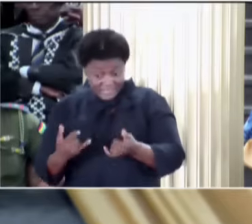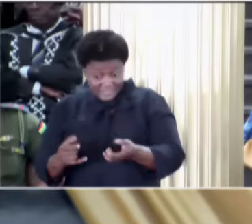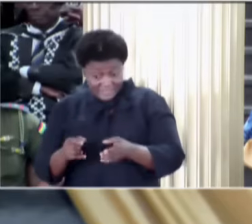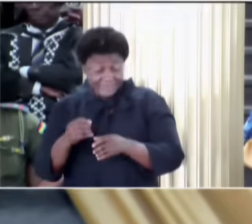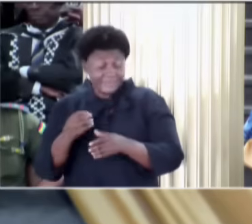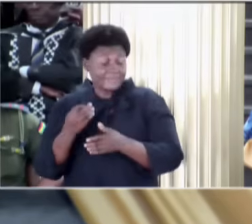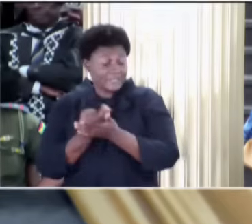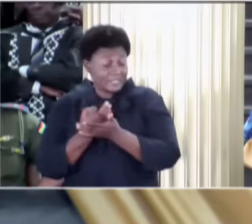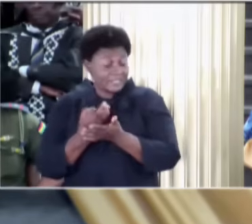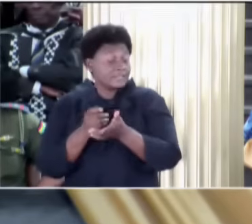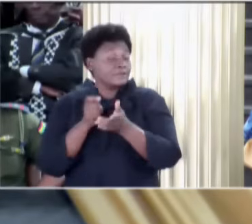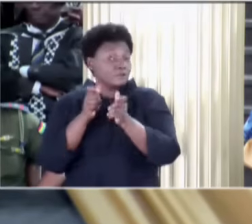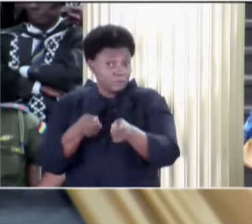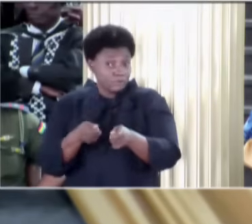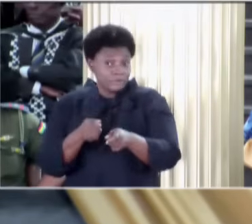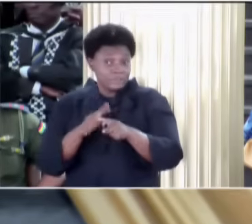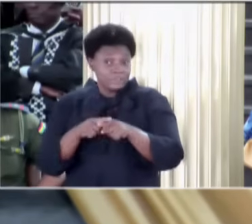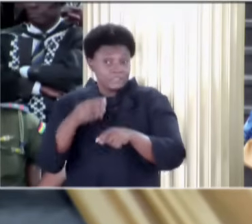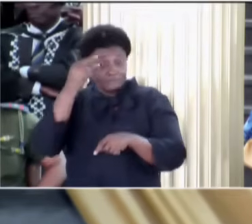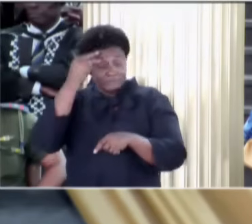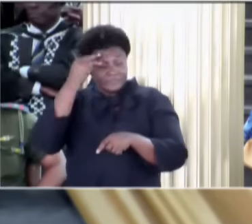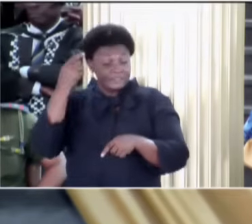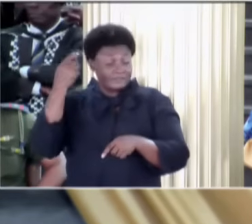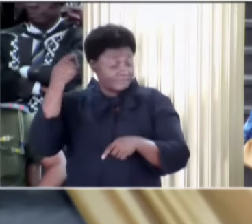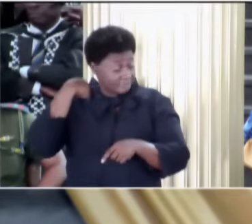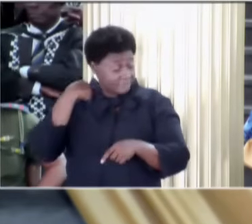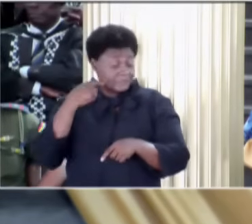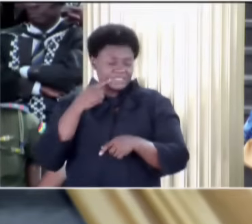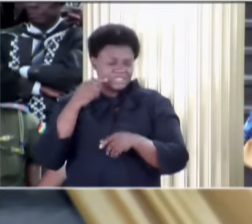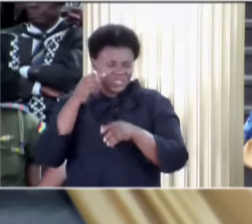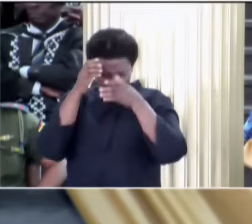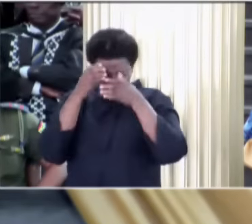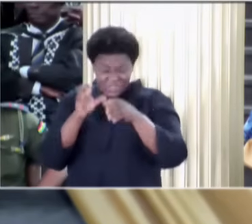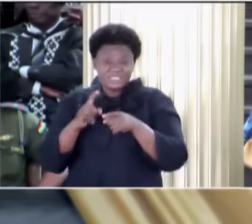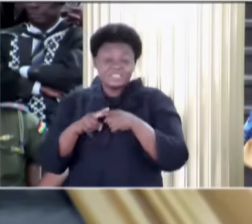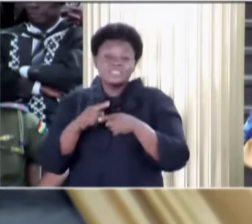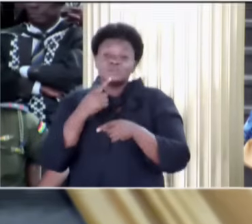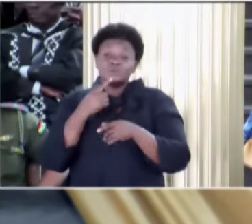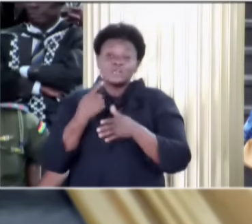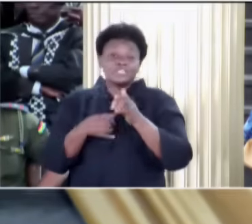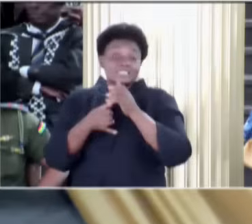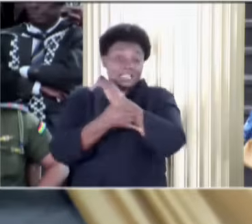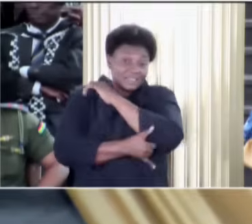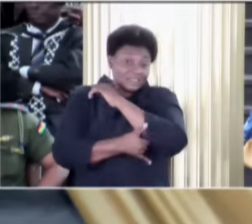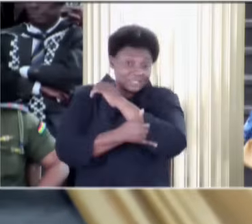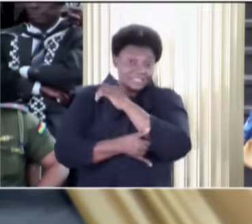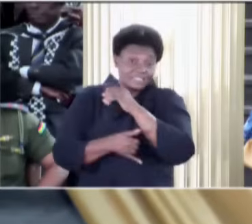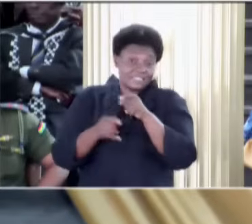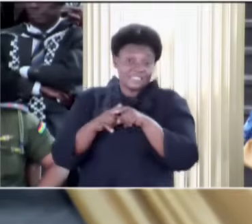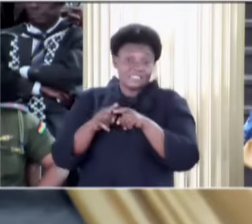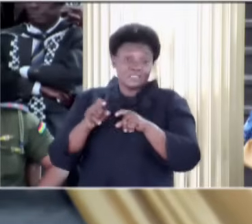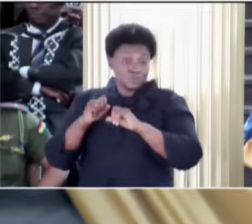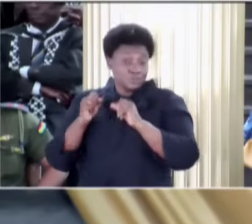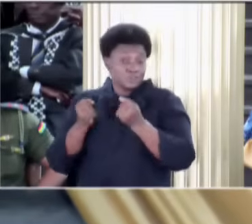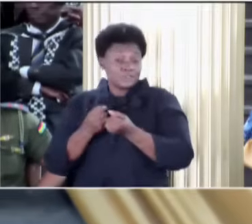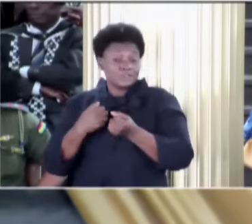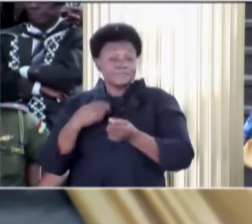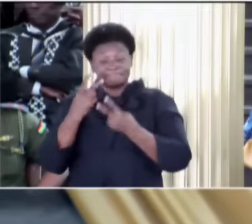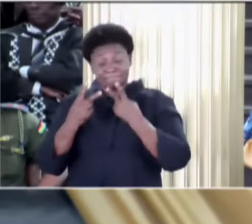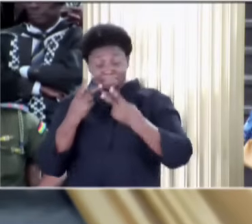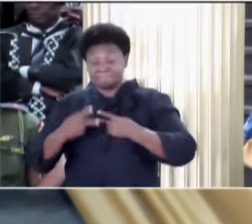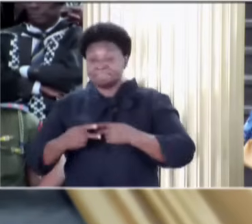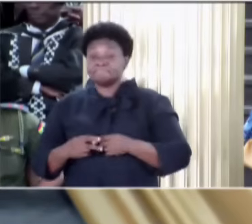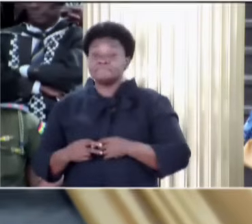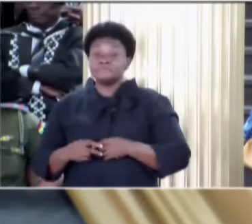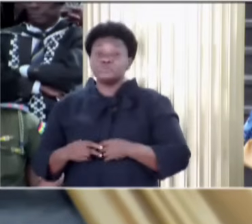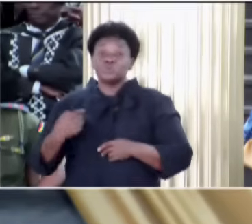reward. And that mindset is costing us more as a country, as humanity, than we realize. So we